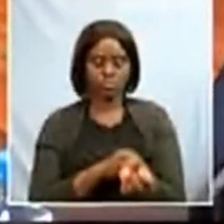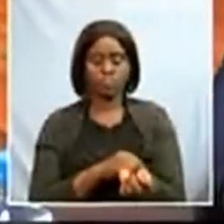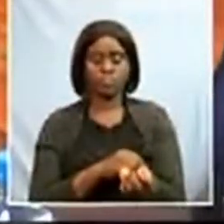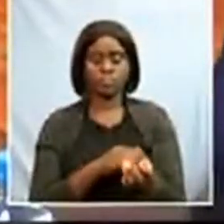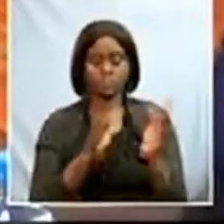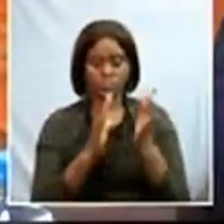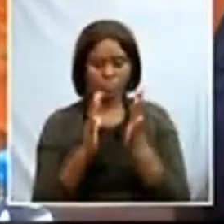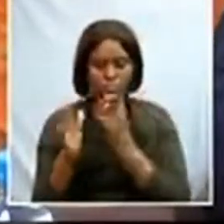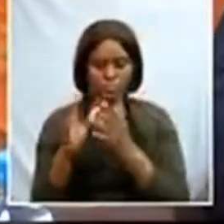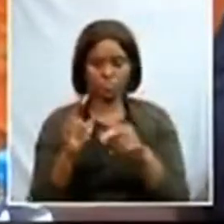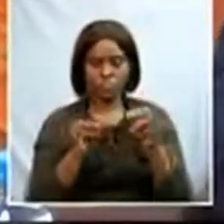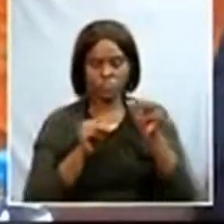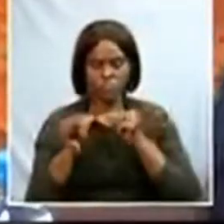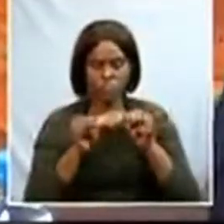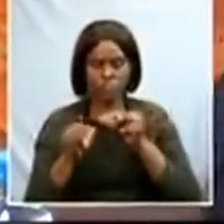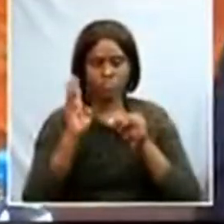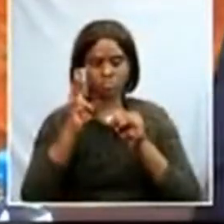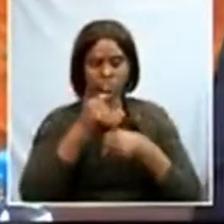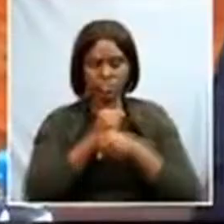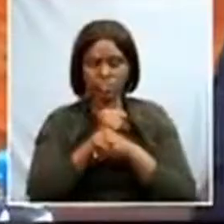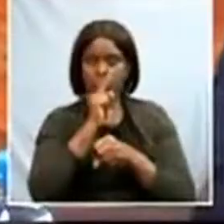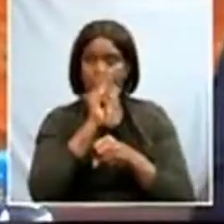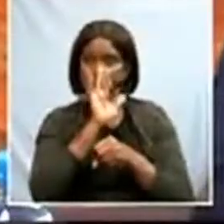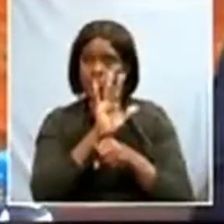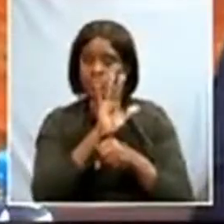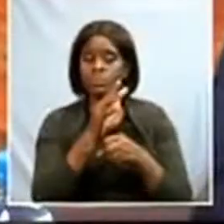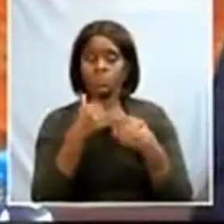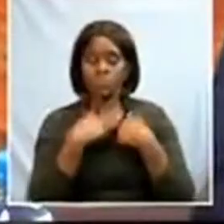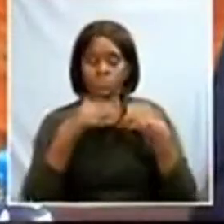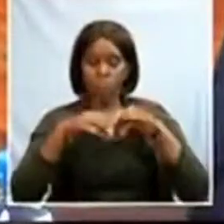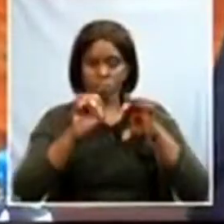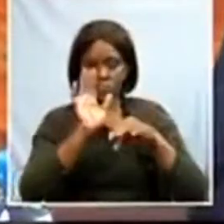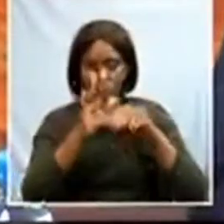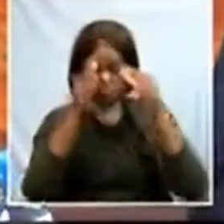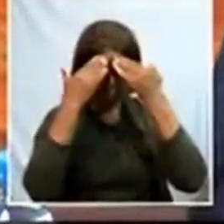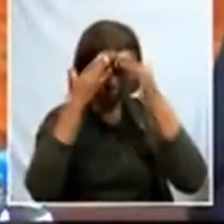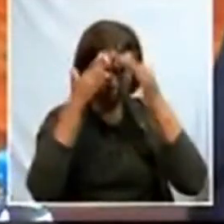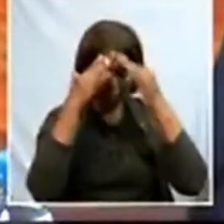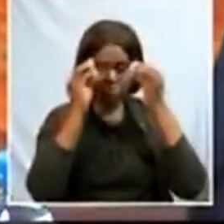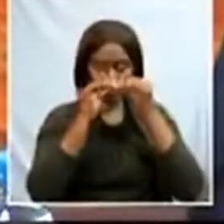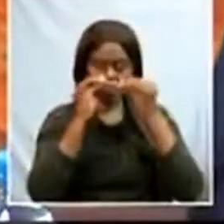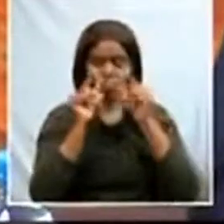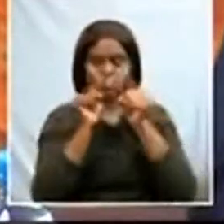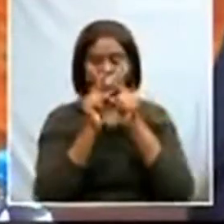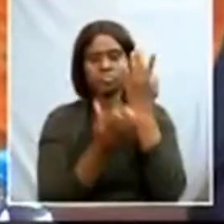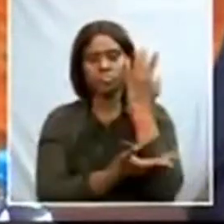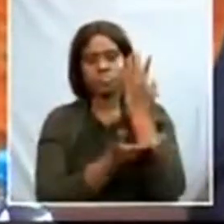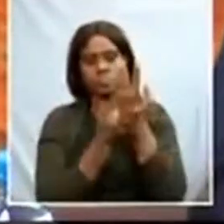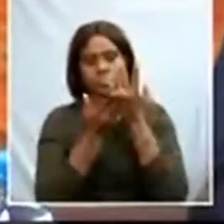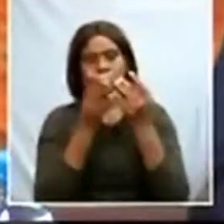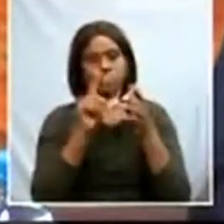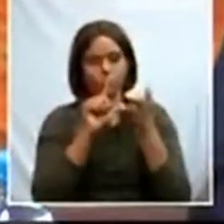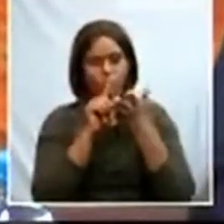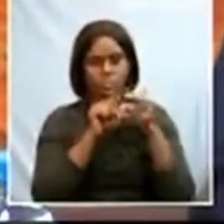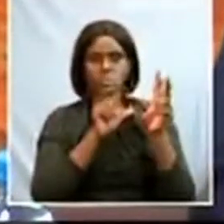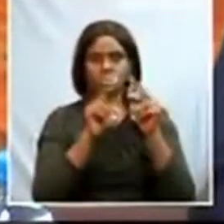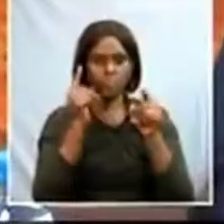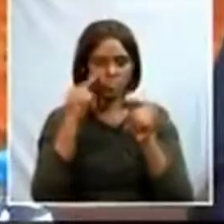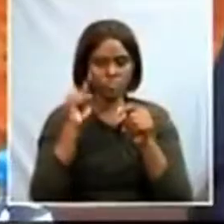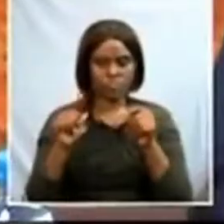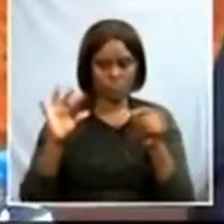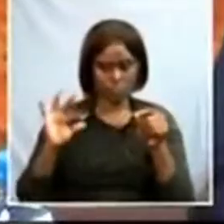The major measure, management to ensure that there is continuous sensitization and enhanced loan monitoring of